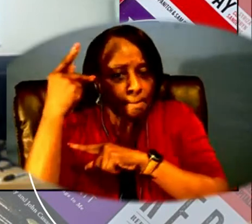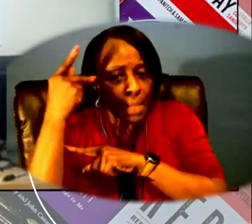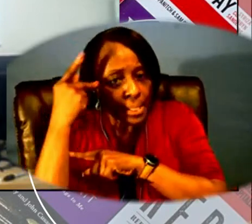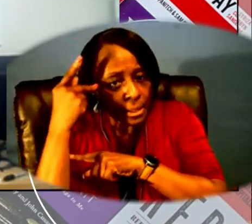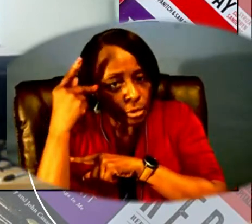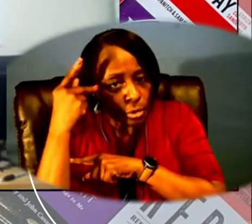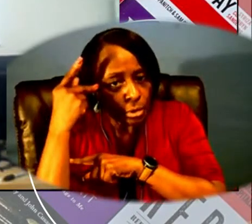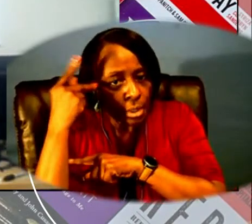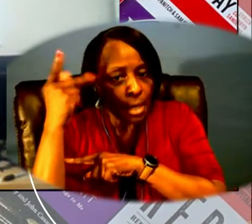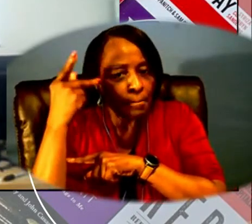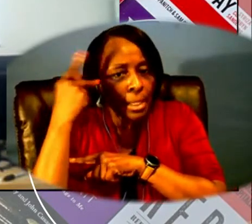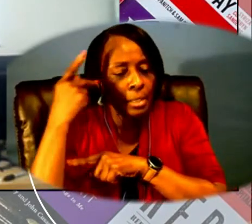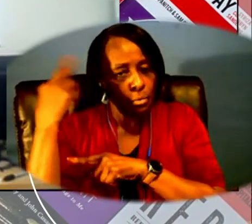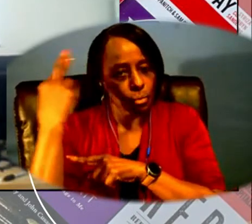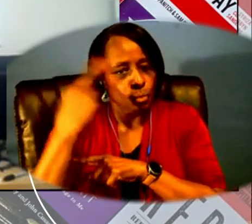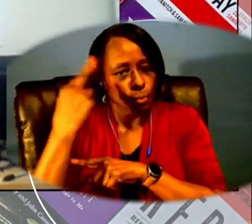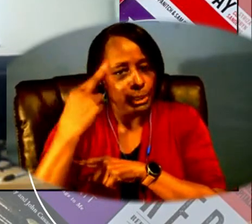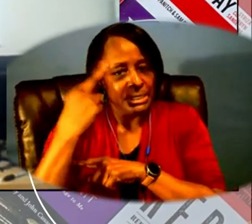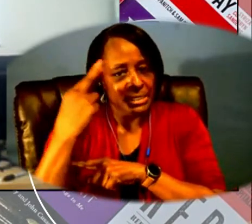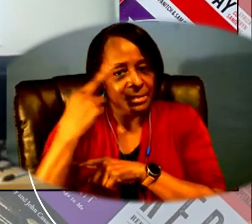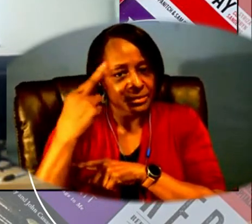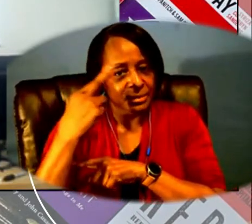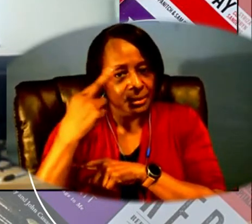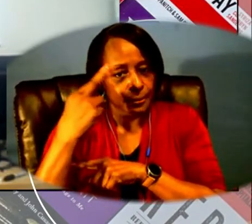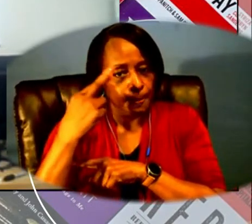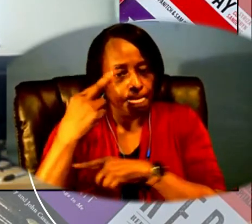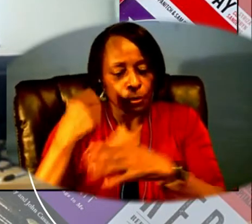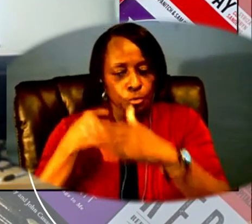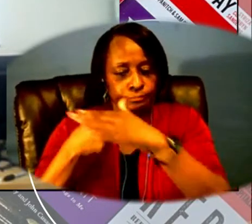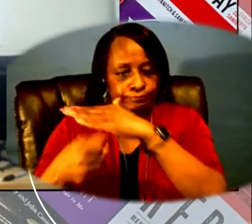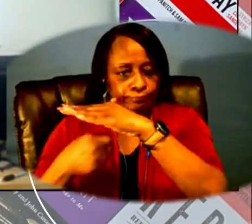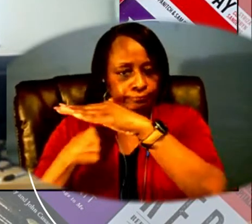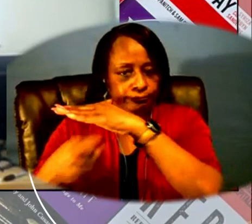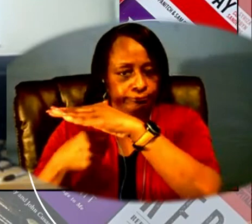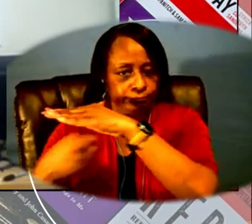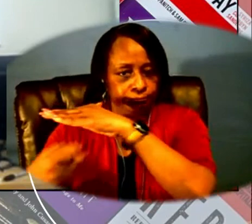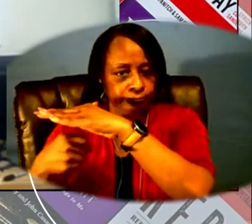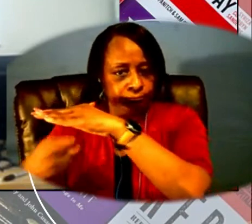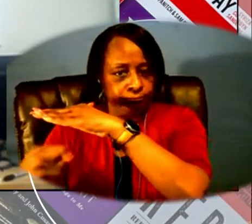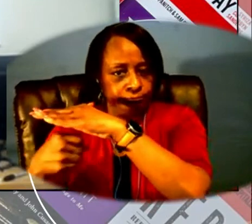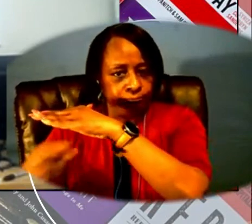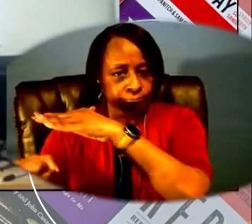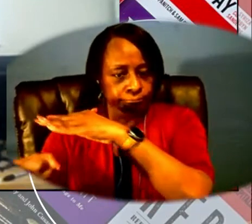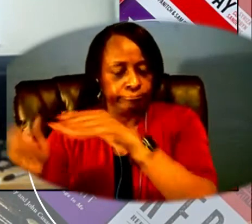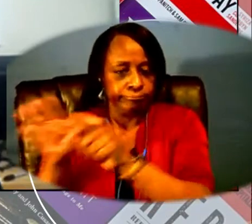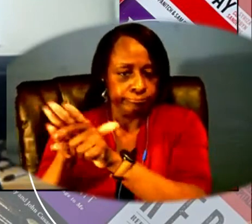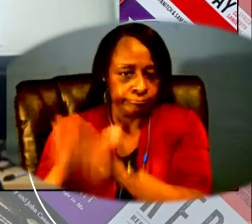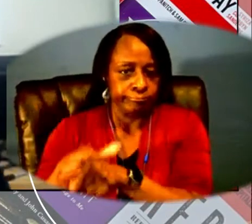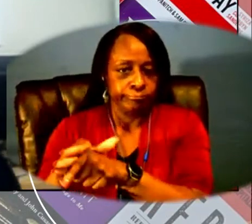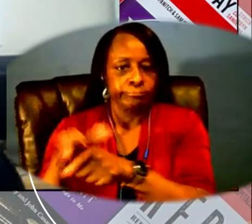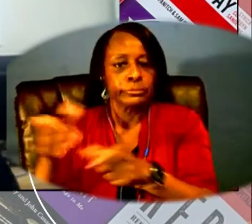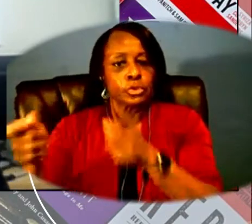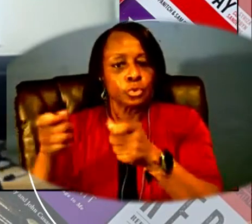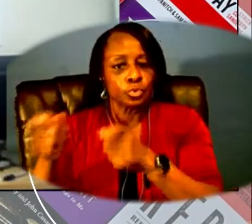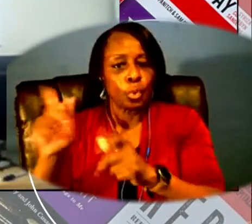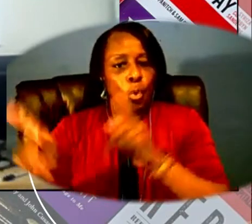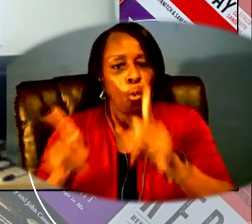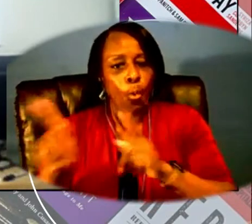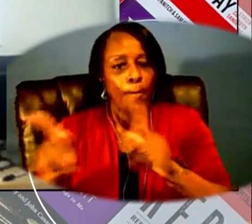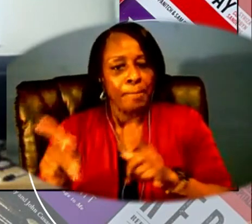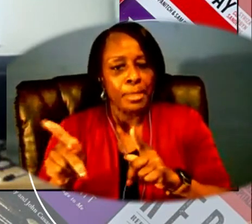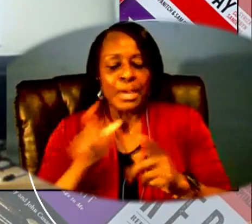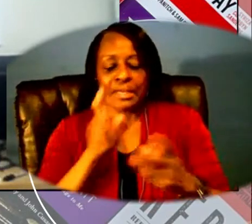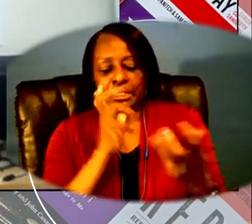for a political purpose to house and to restrain and to control bodies that don't fit the